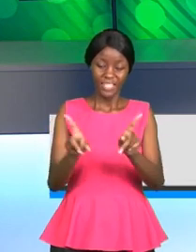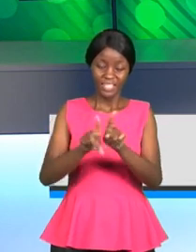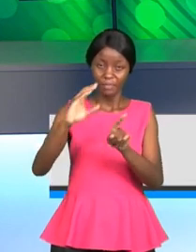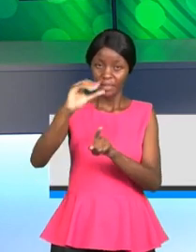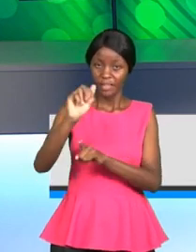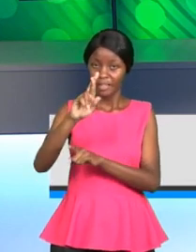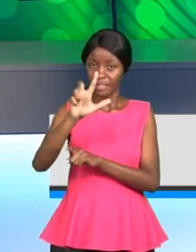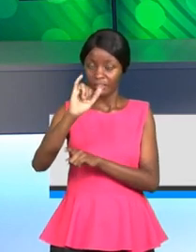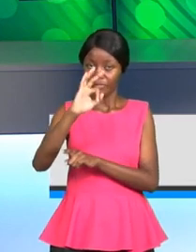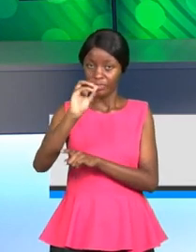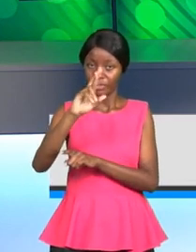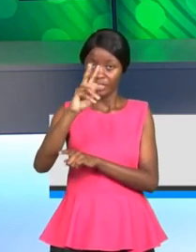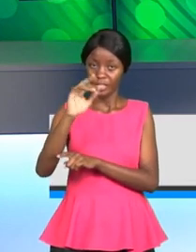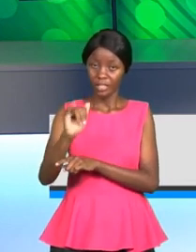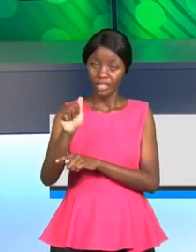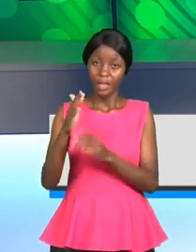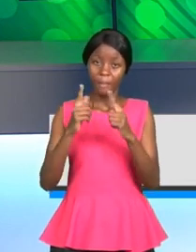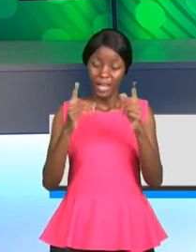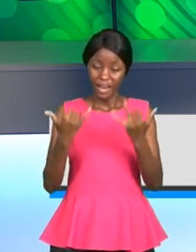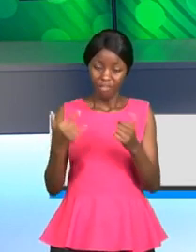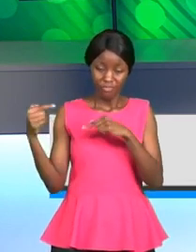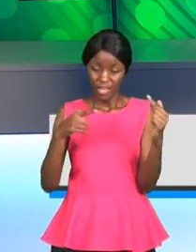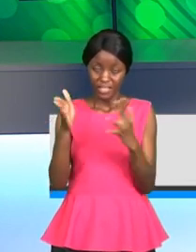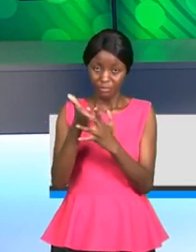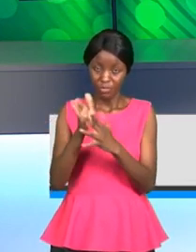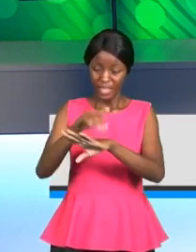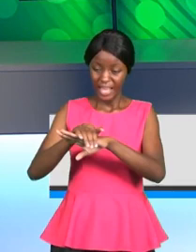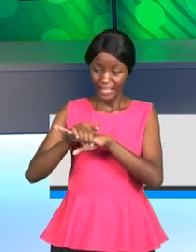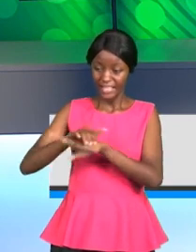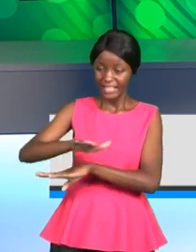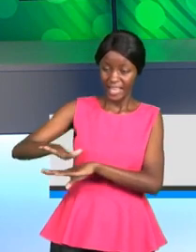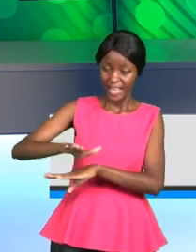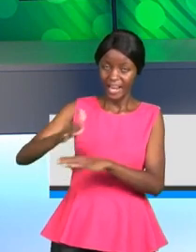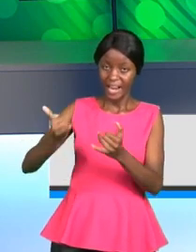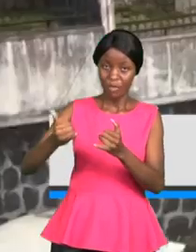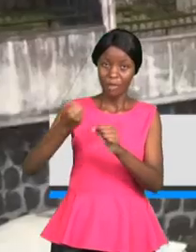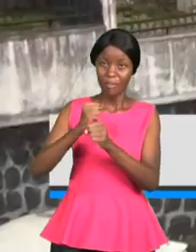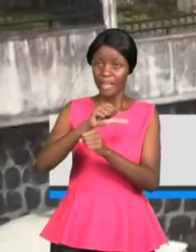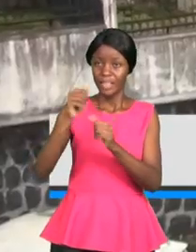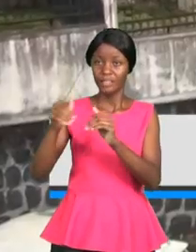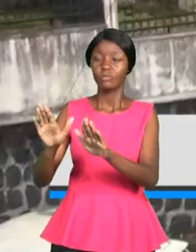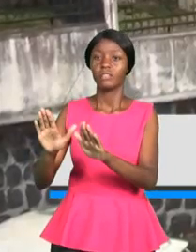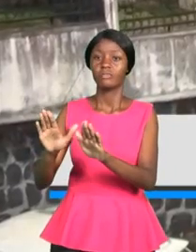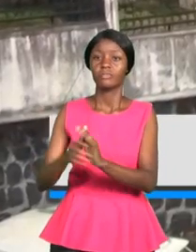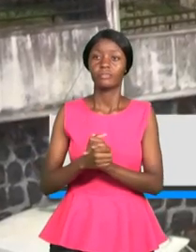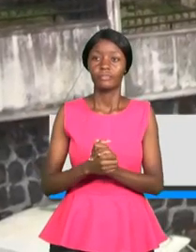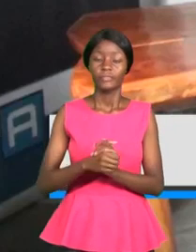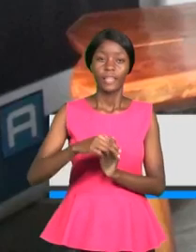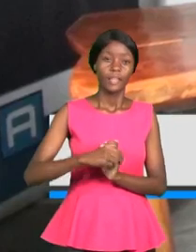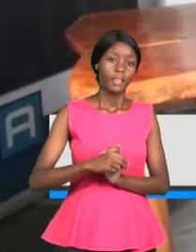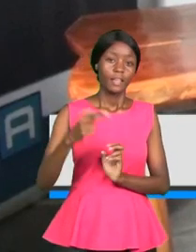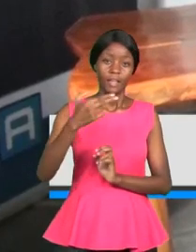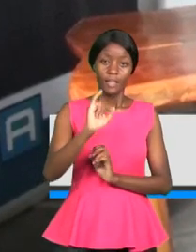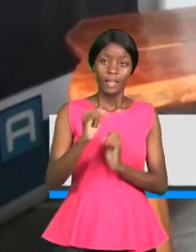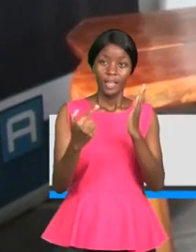bloody insurgency in the country's English-speaking West has driven many to leave. High-tech promoters had